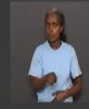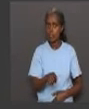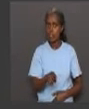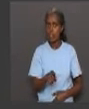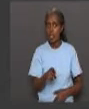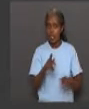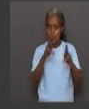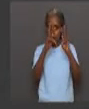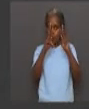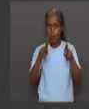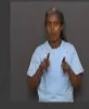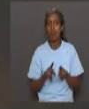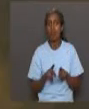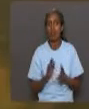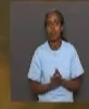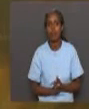a parallelogram.